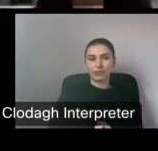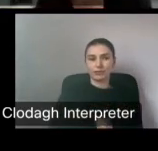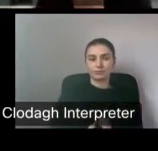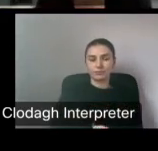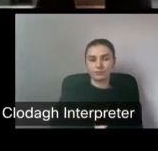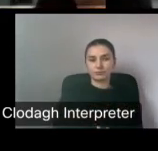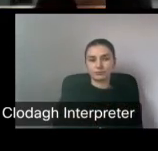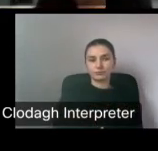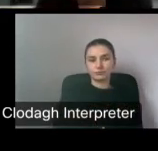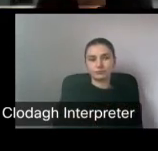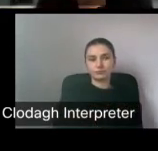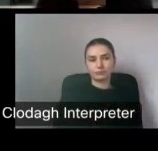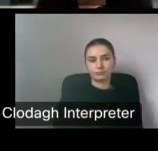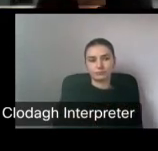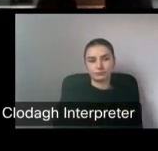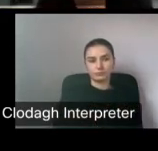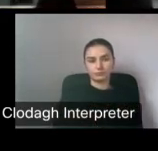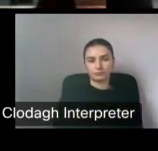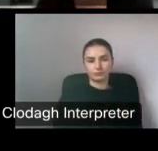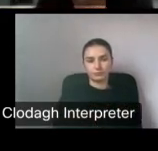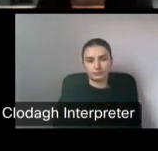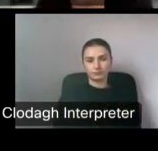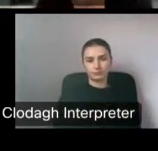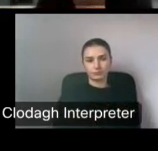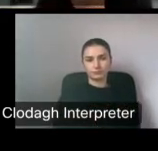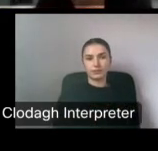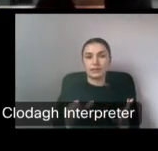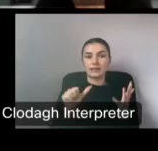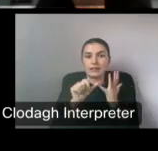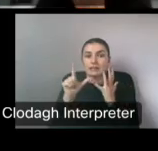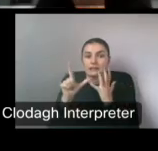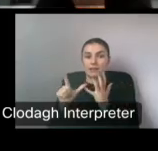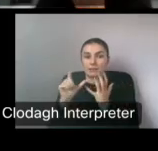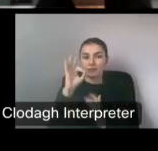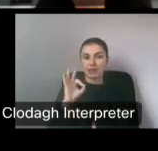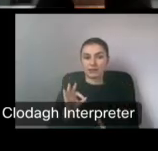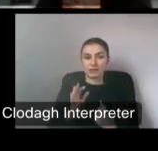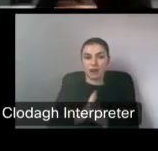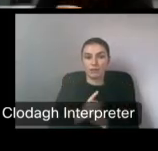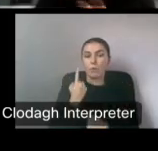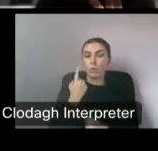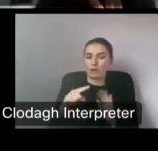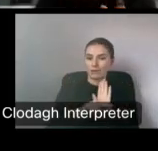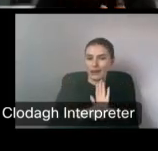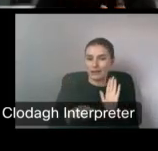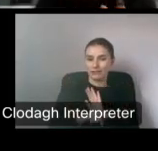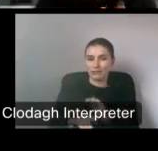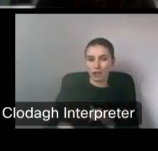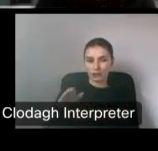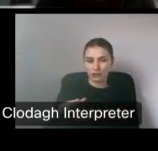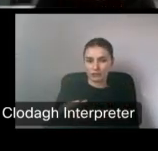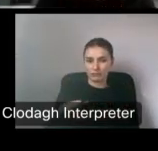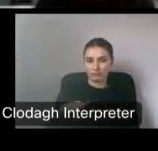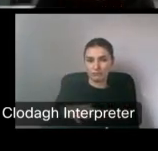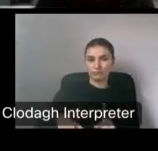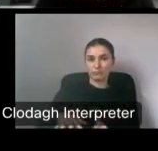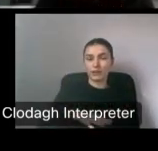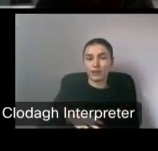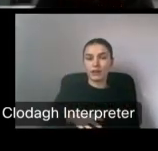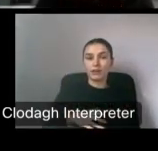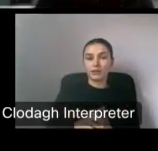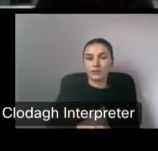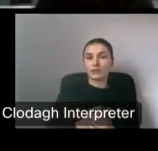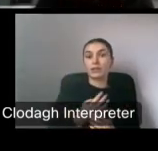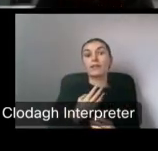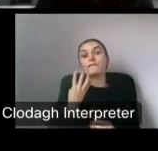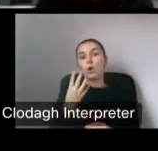etc., etc. 60% to 7% of at least one adverse childhood events. It's the ones who have gotten up to 4 or more. That's